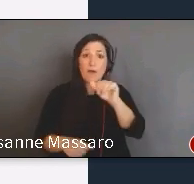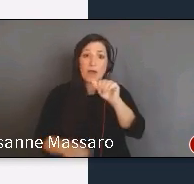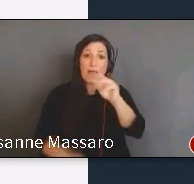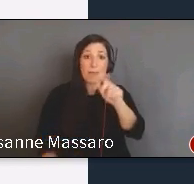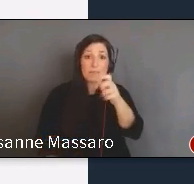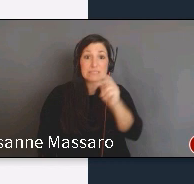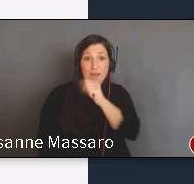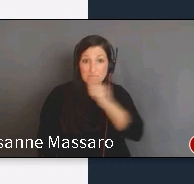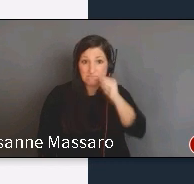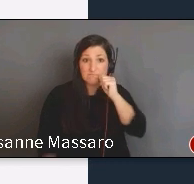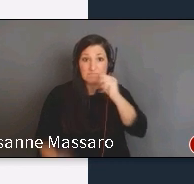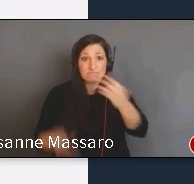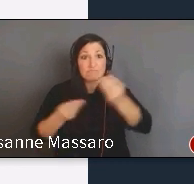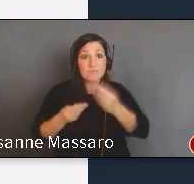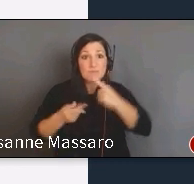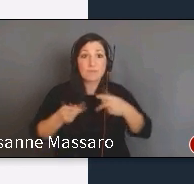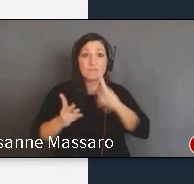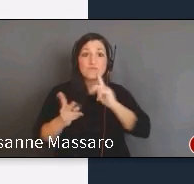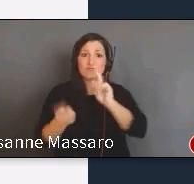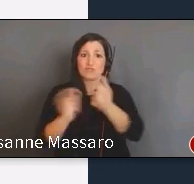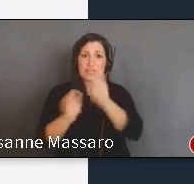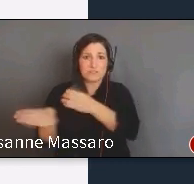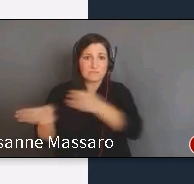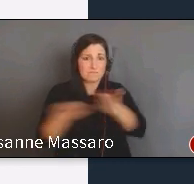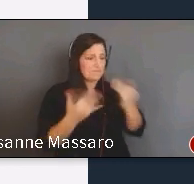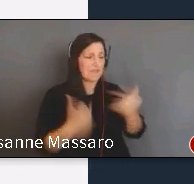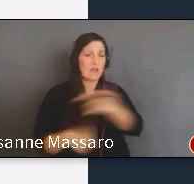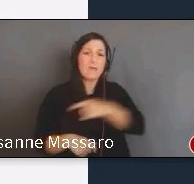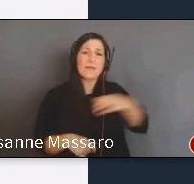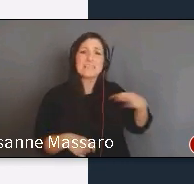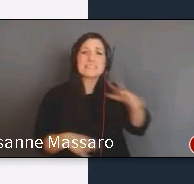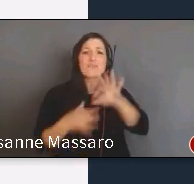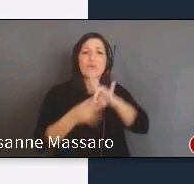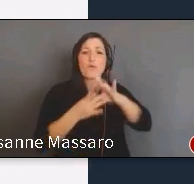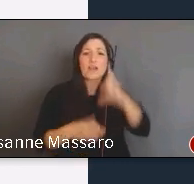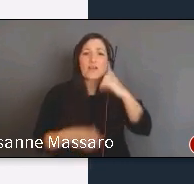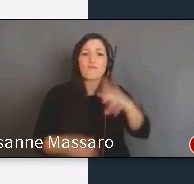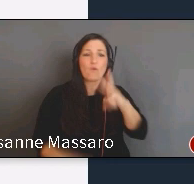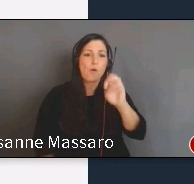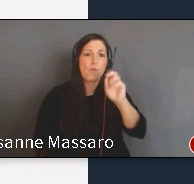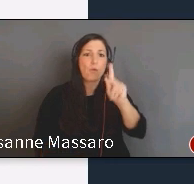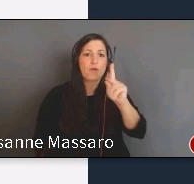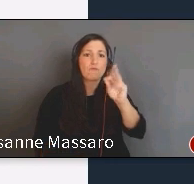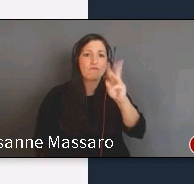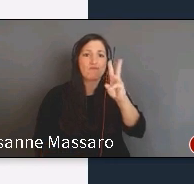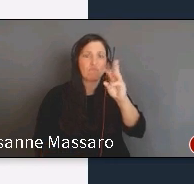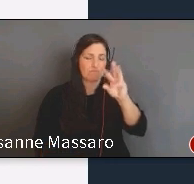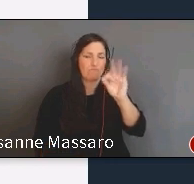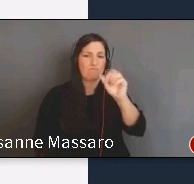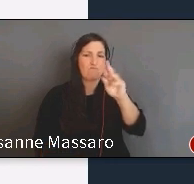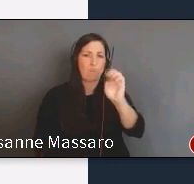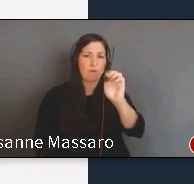hats, and I now work as a staffing coordinator for workforce staffing, where we hire hourly